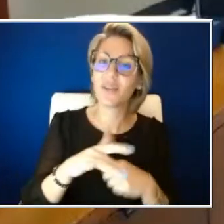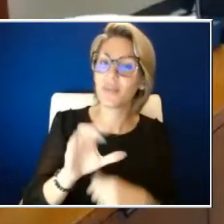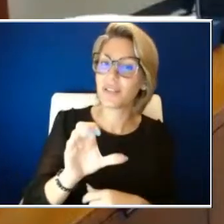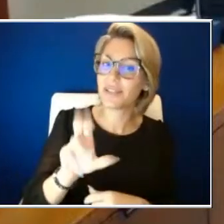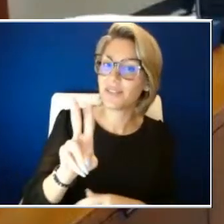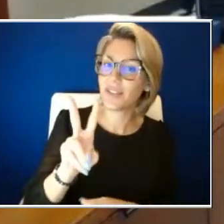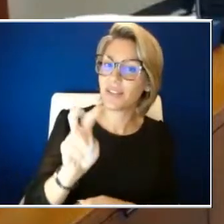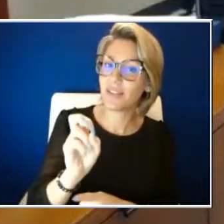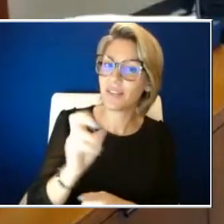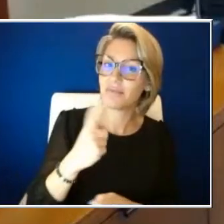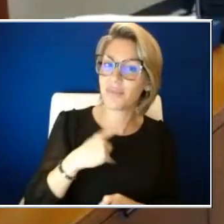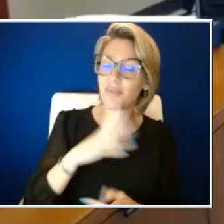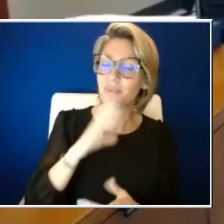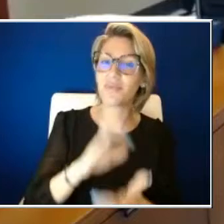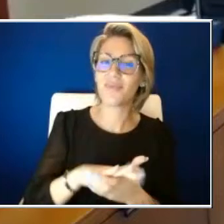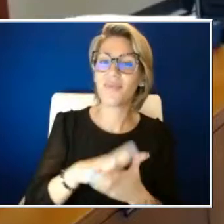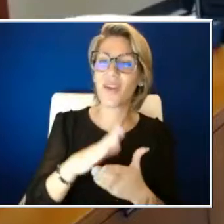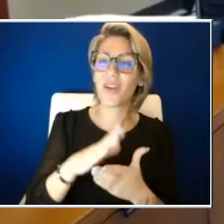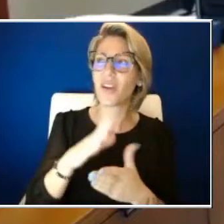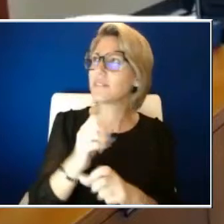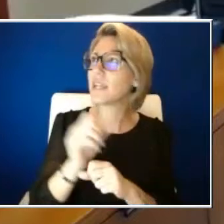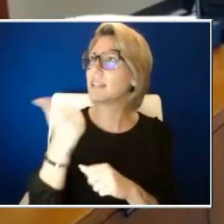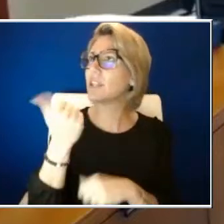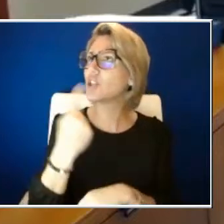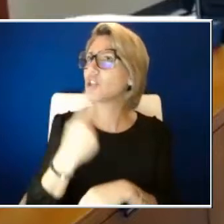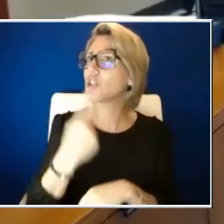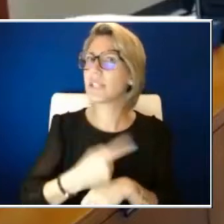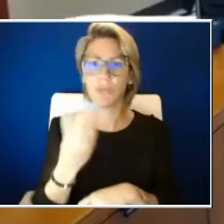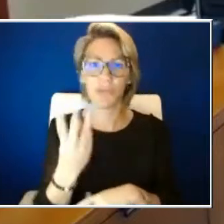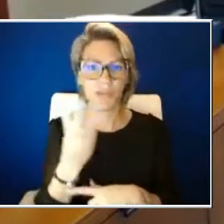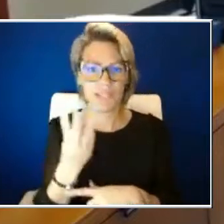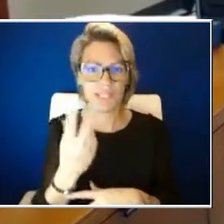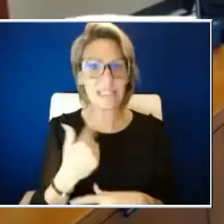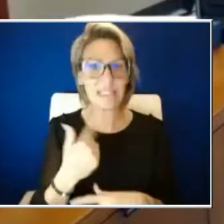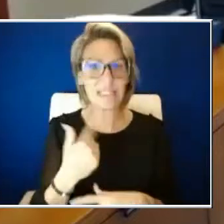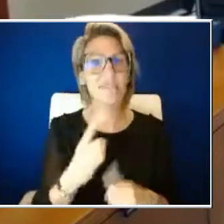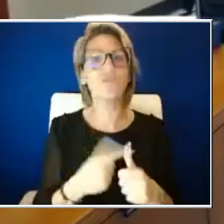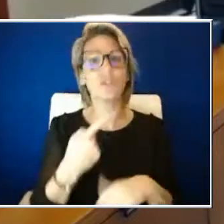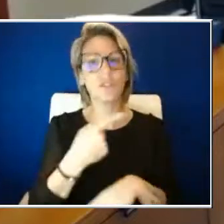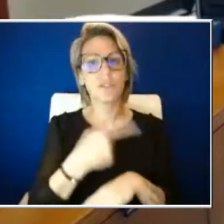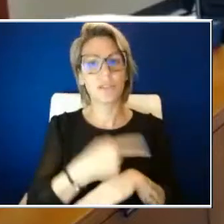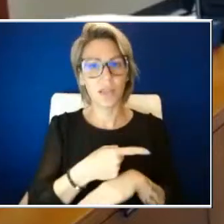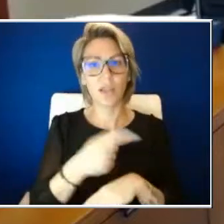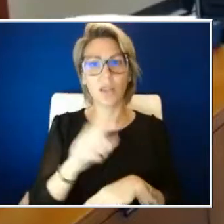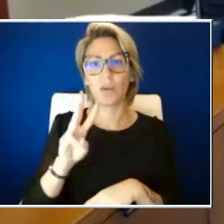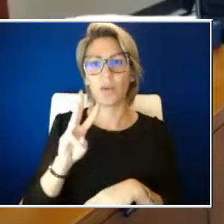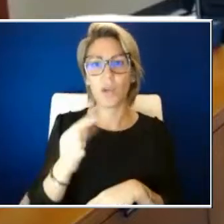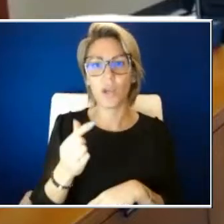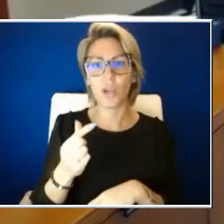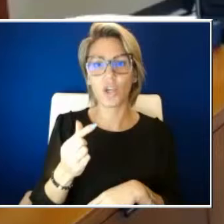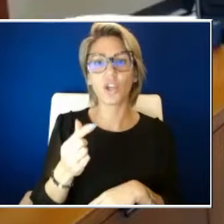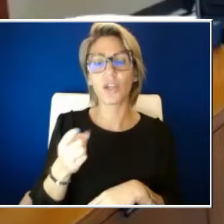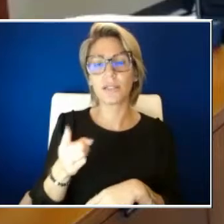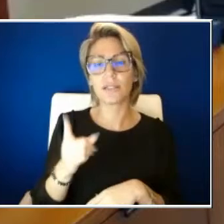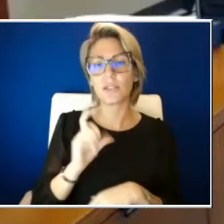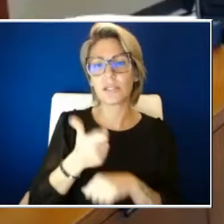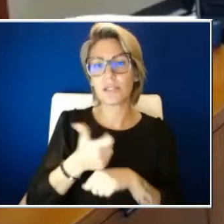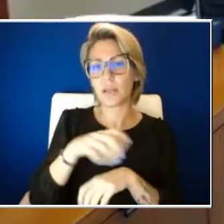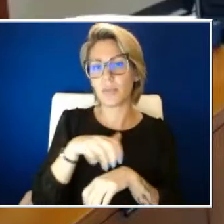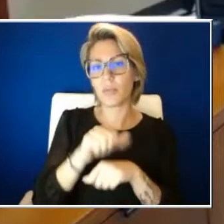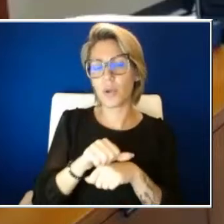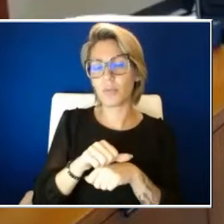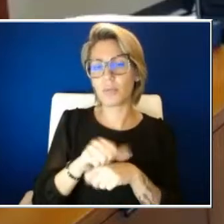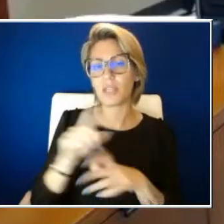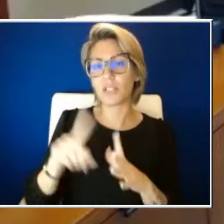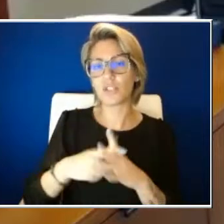the other day. Wednesday, I think, was the first day it was available. Evidently, Walgreens is making appointments starting September